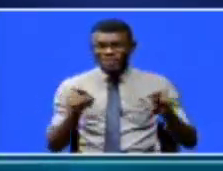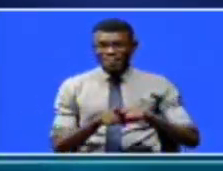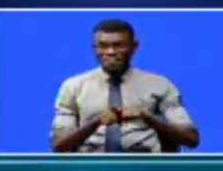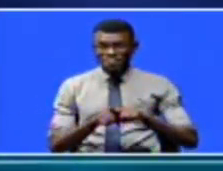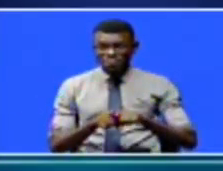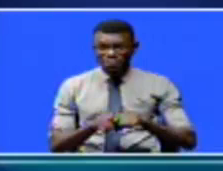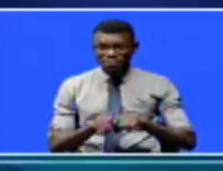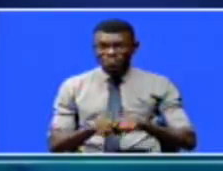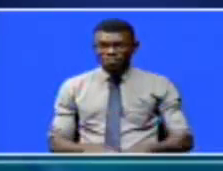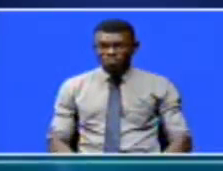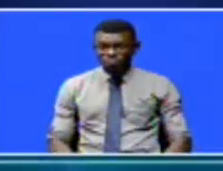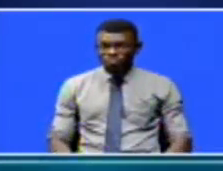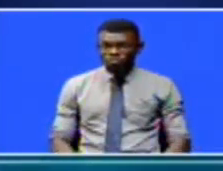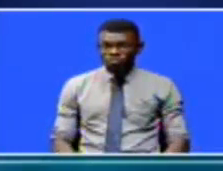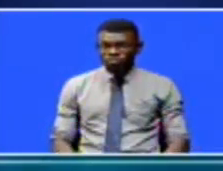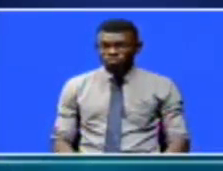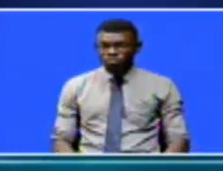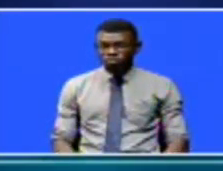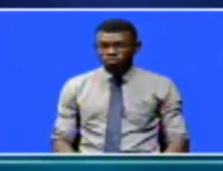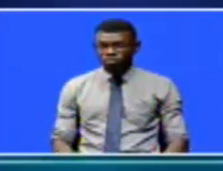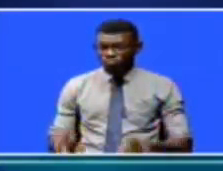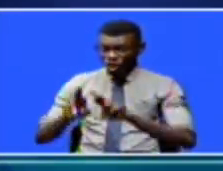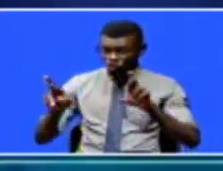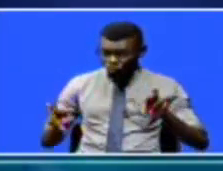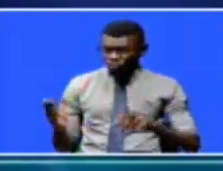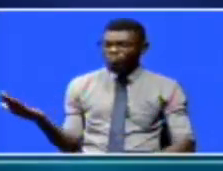Here is the sluice room. You come inside.